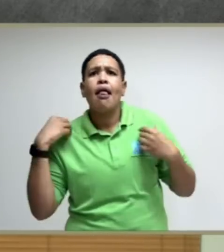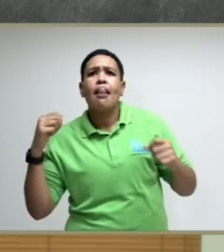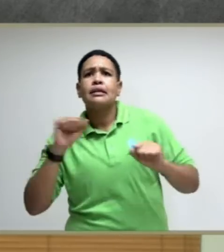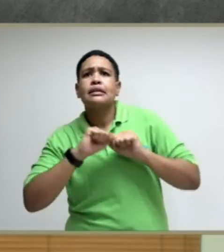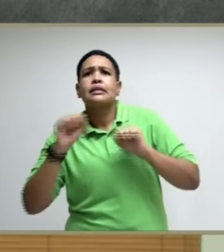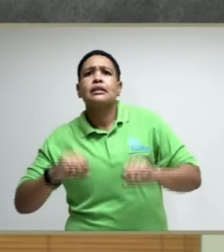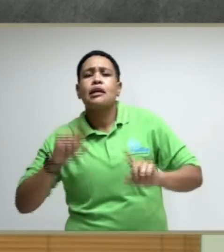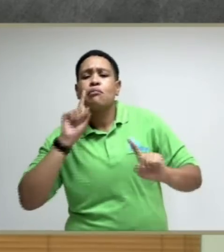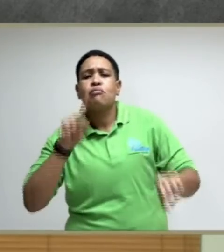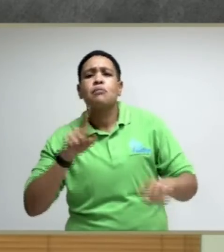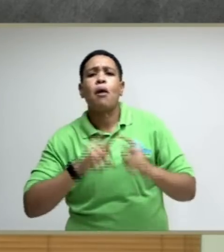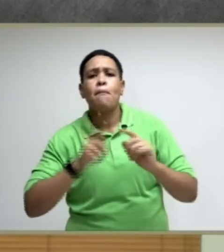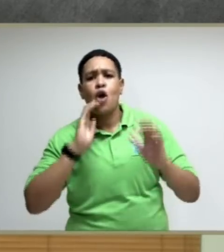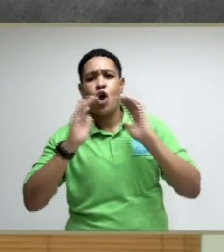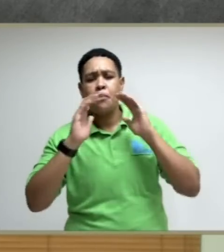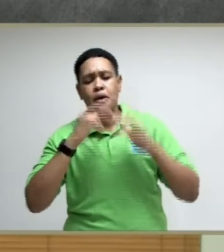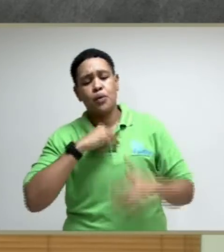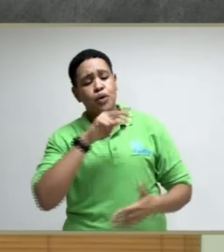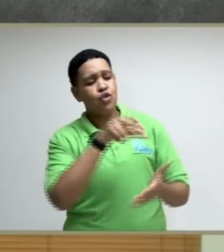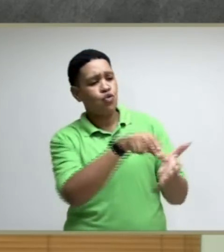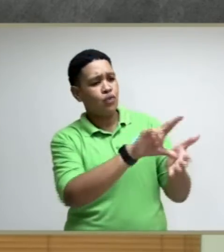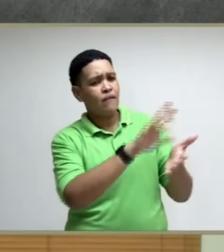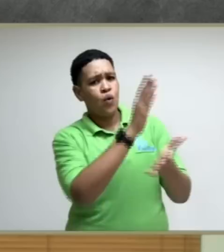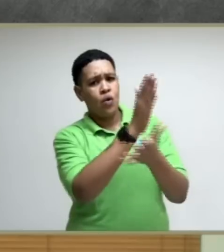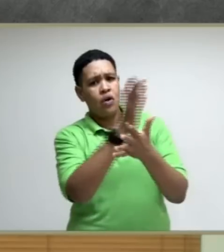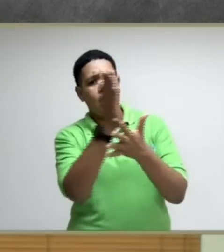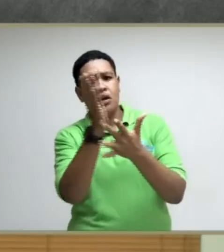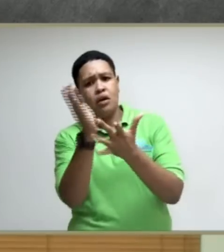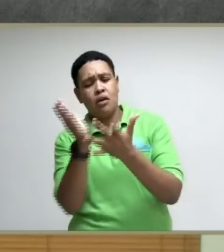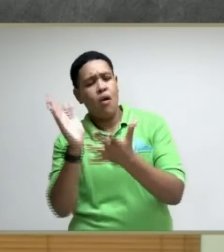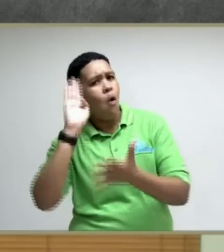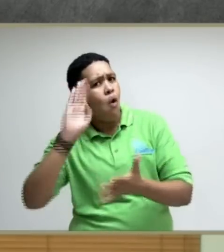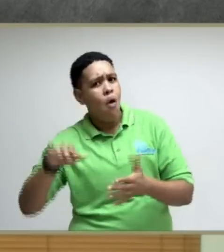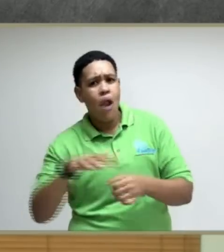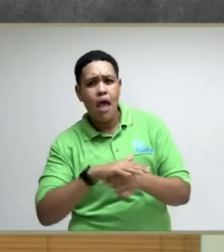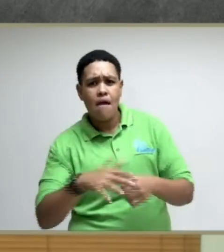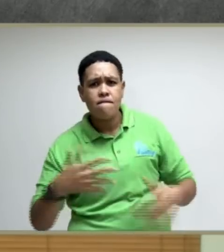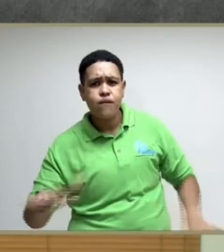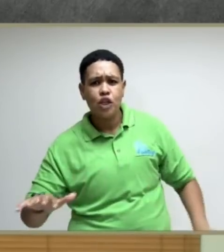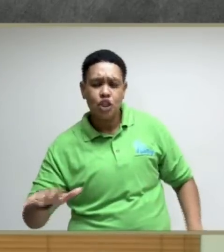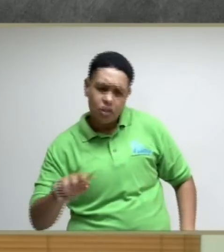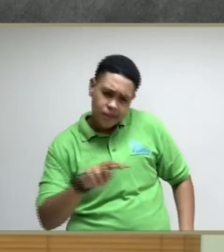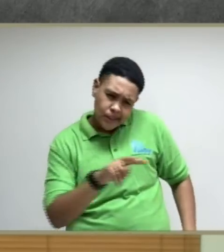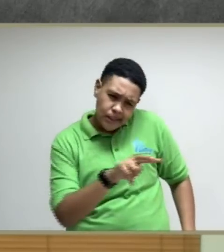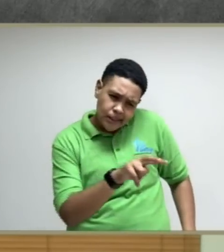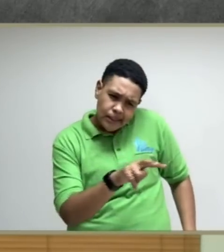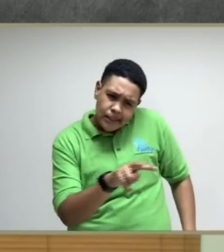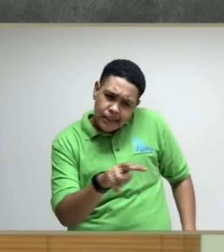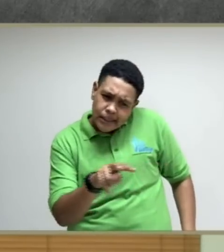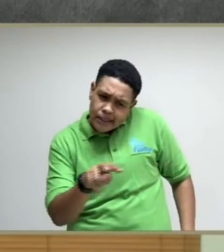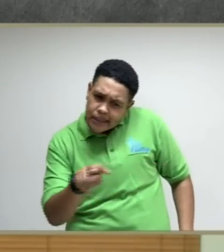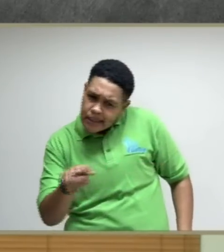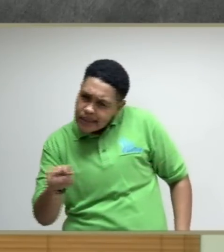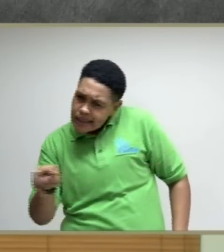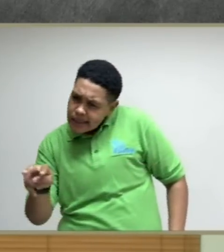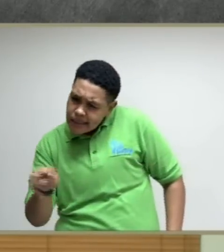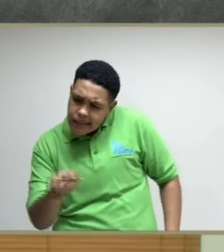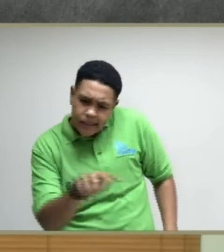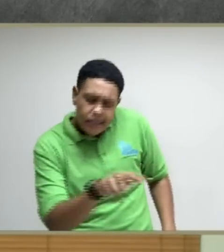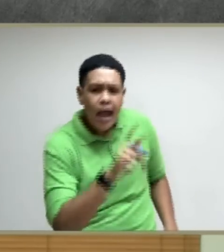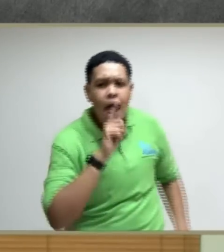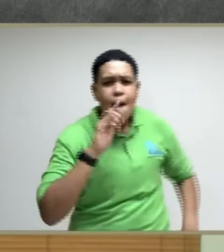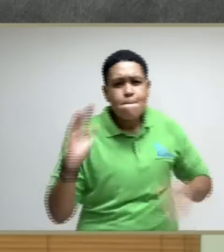review these strategic areas and prepare along these lines to improve